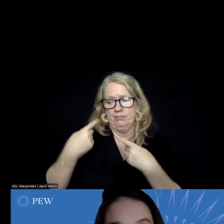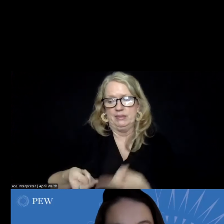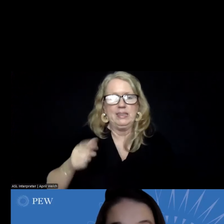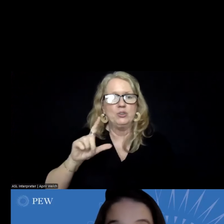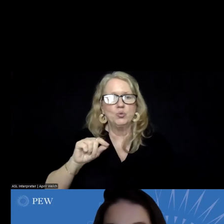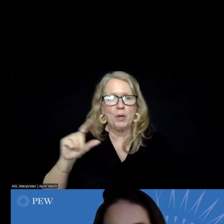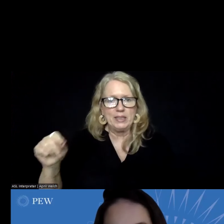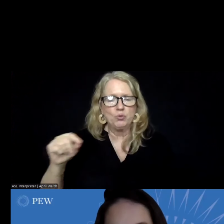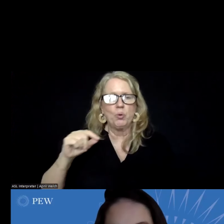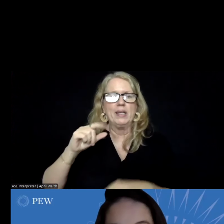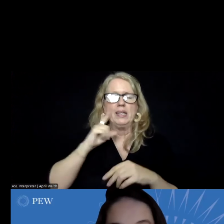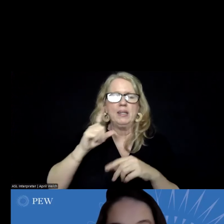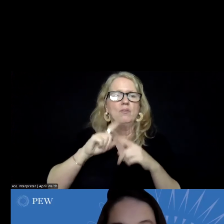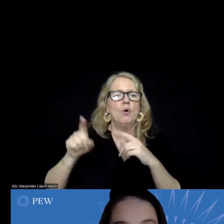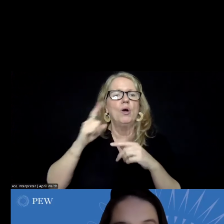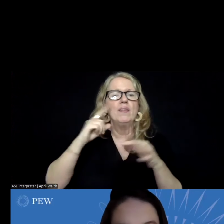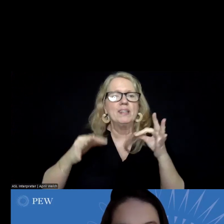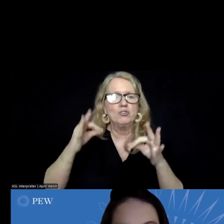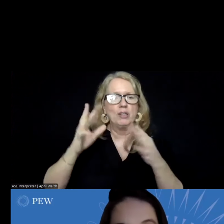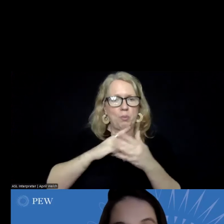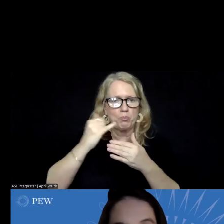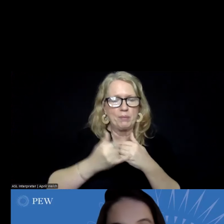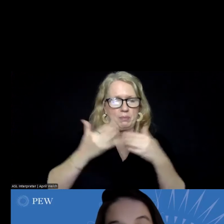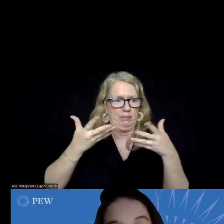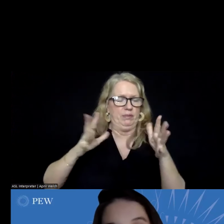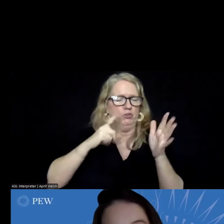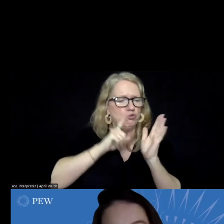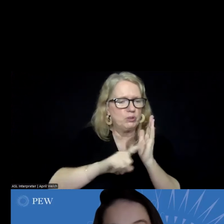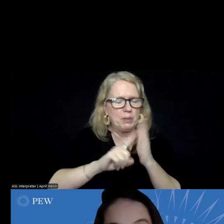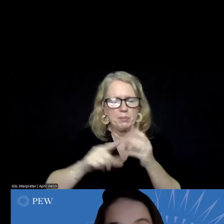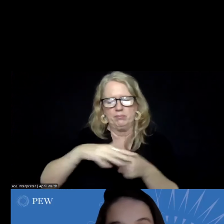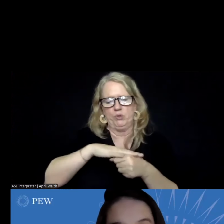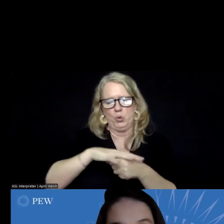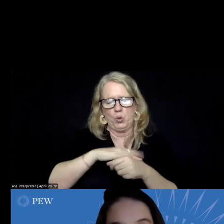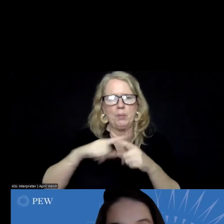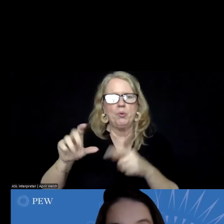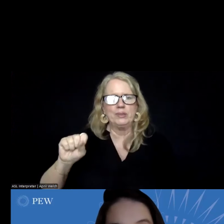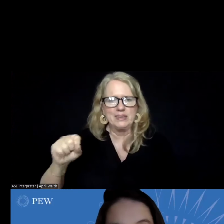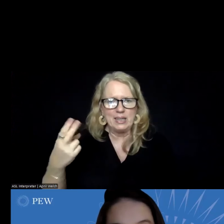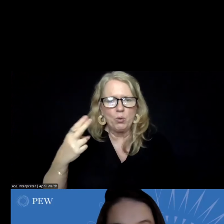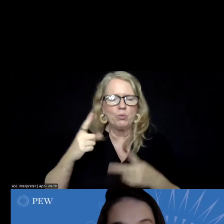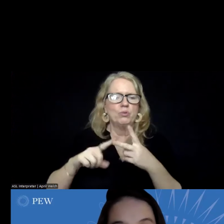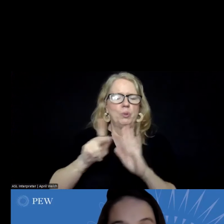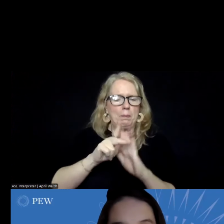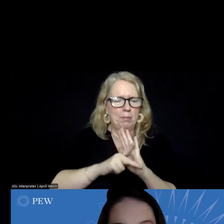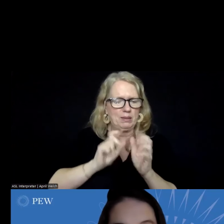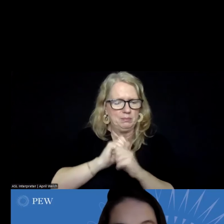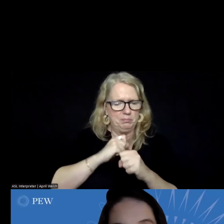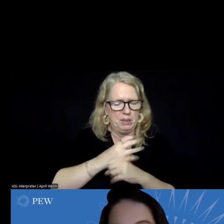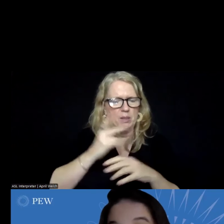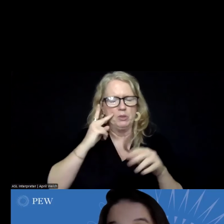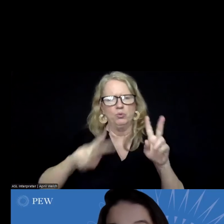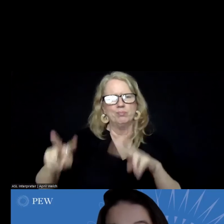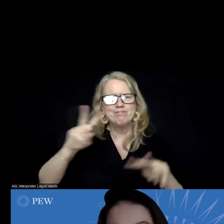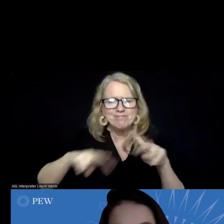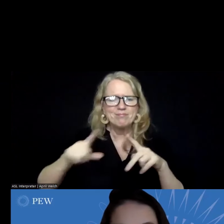Pew's Mental Health and Justice Project has conducted research and worked with local stakeholders and policymakers to examine behavioral health and